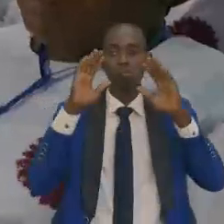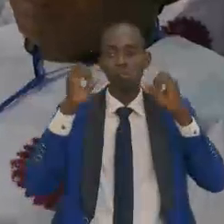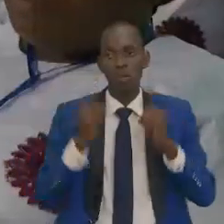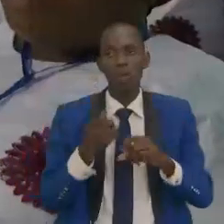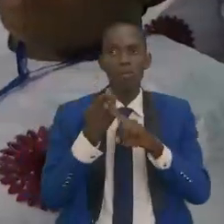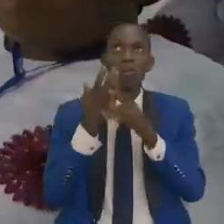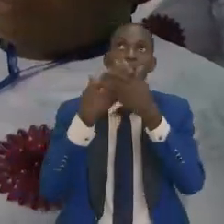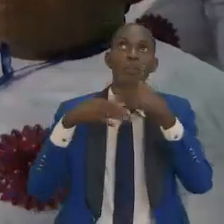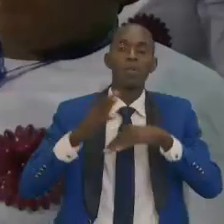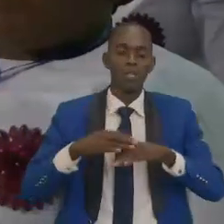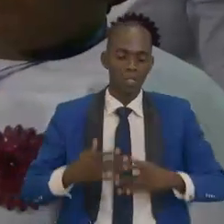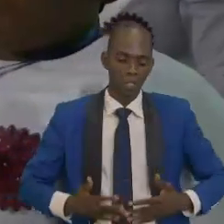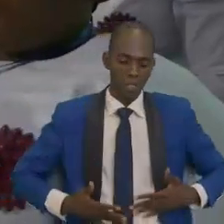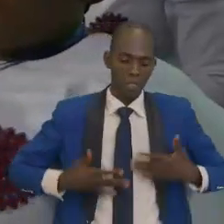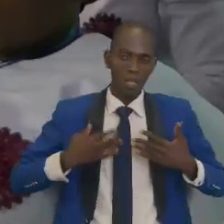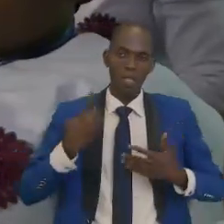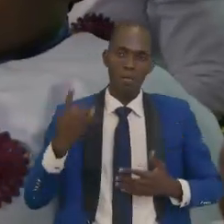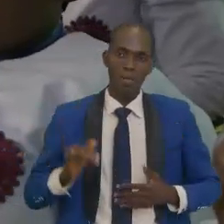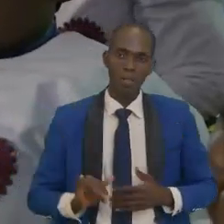life eternal from heaven,